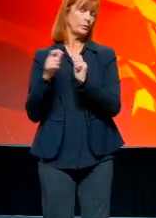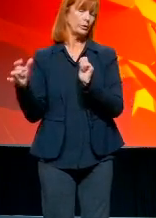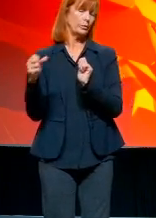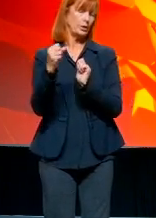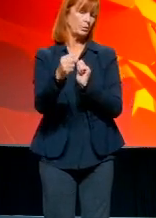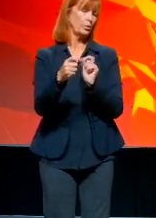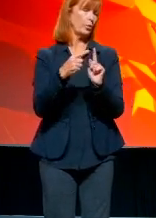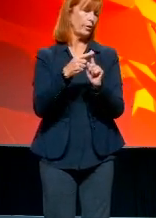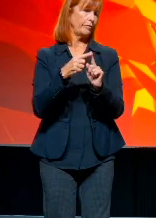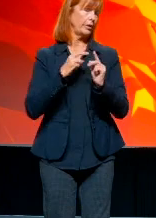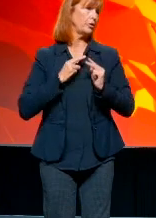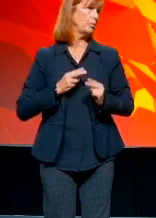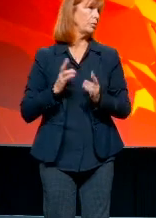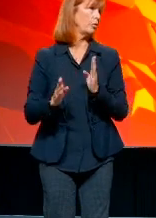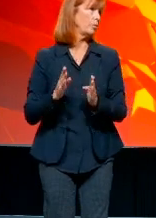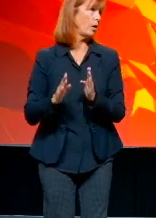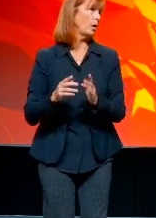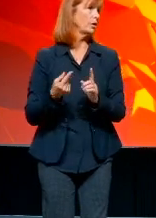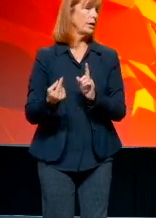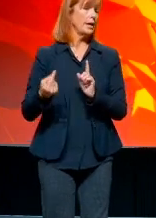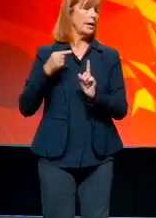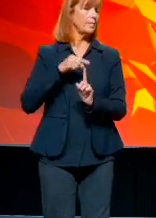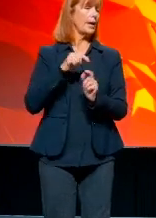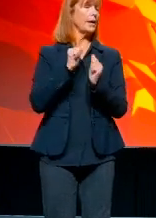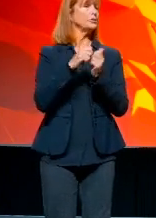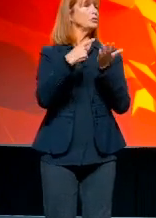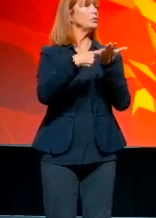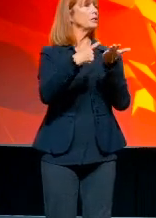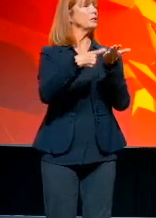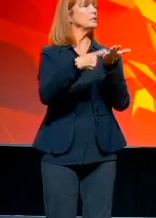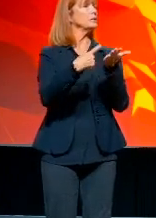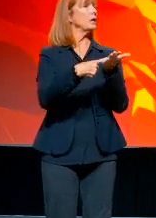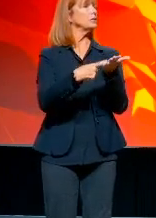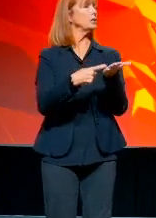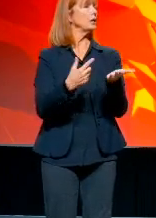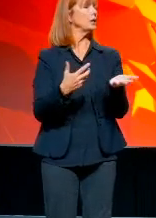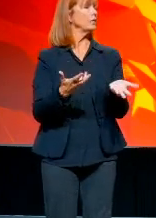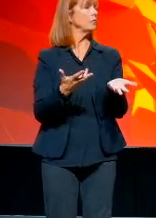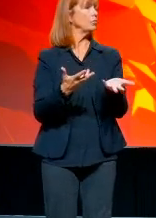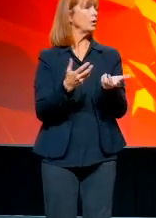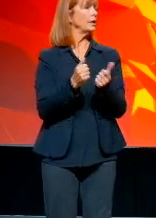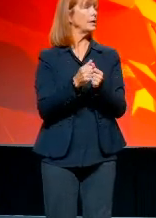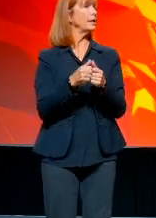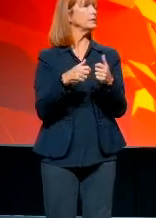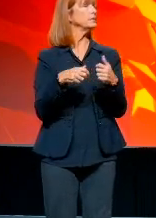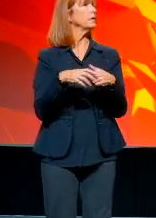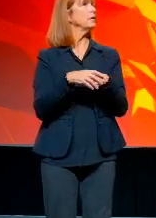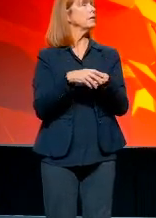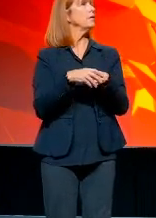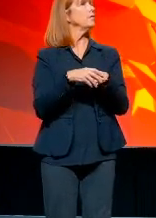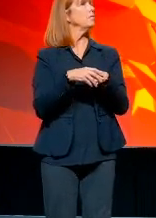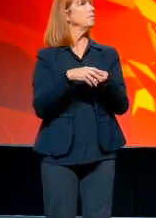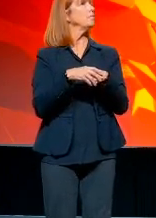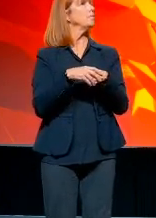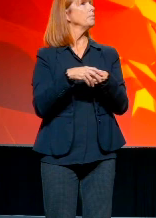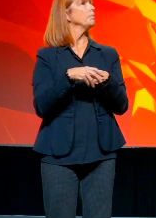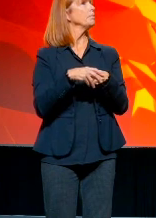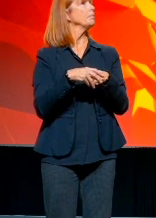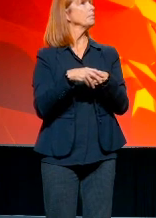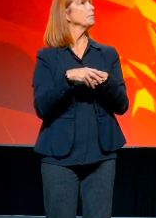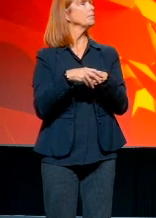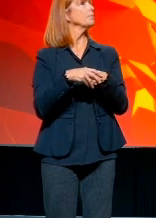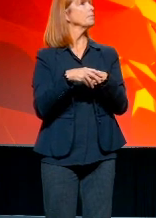to the kind of like discussions on what's the principles. I think there's also a field called like